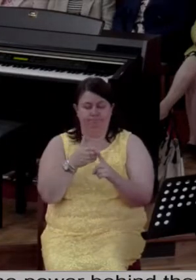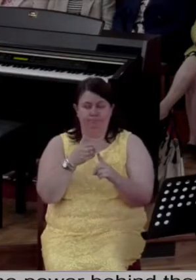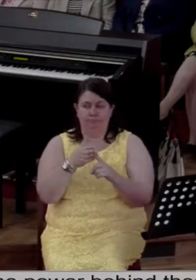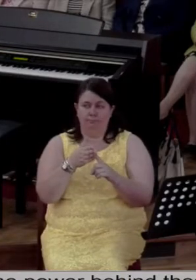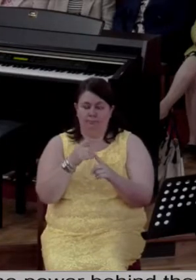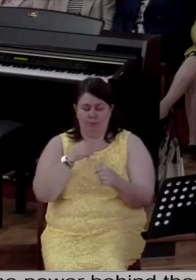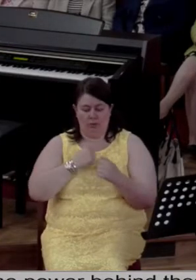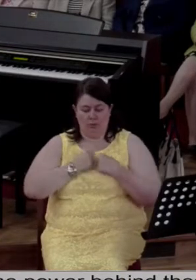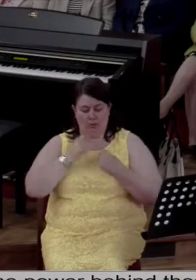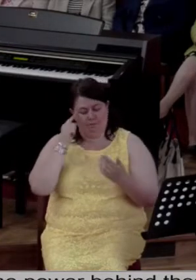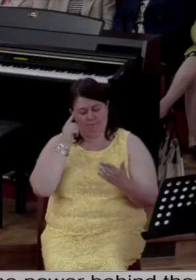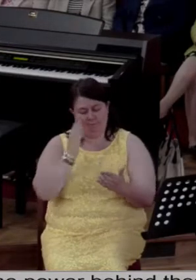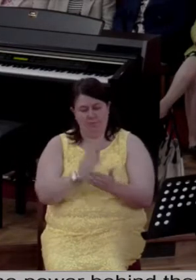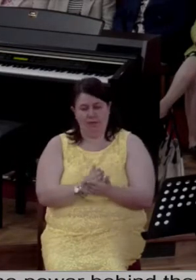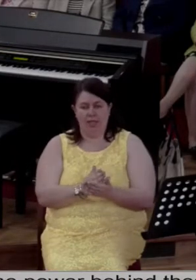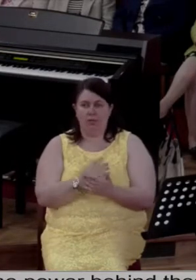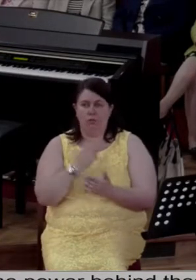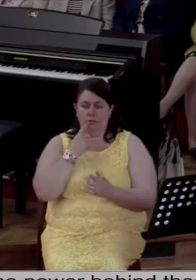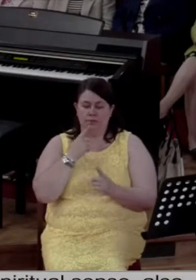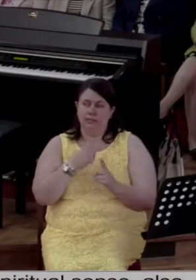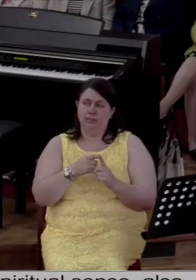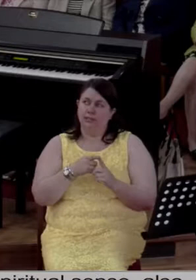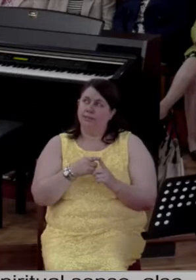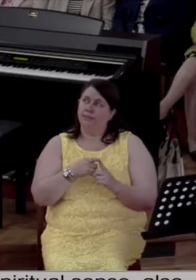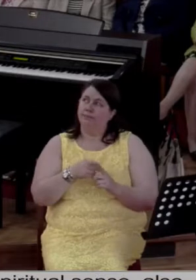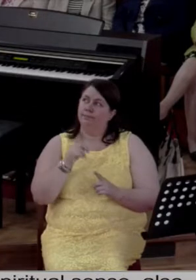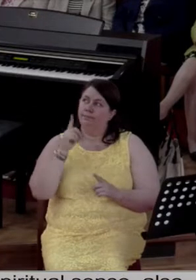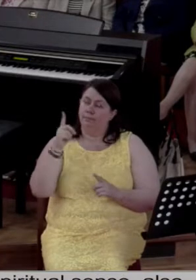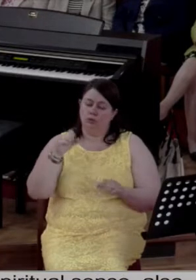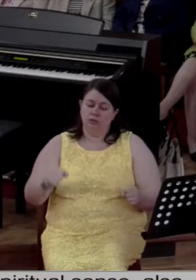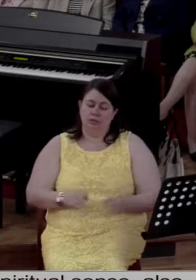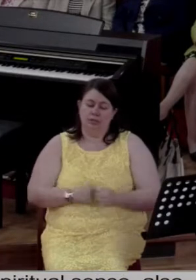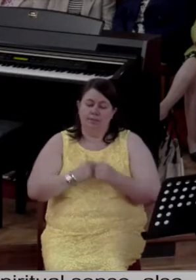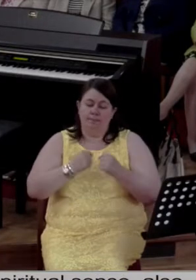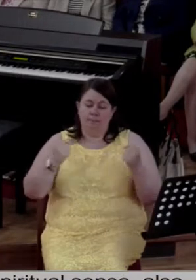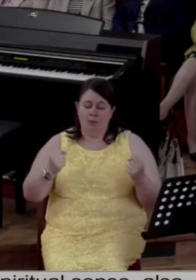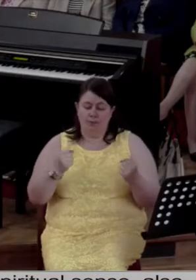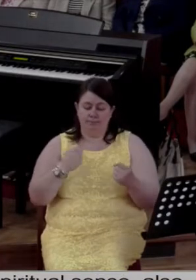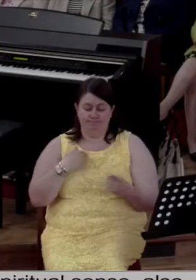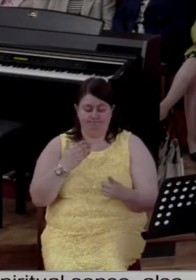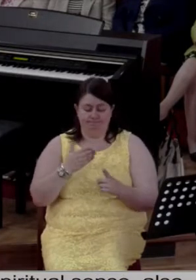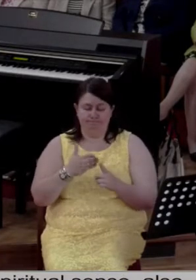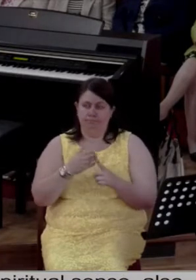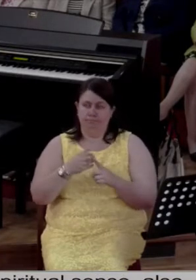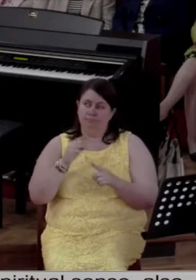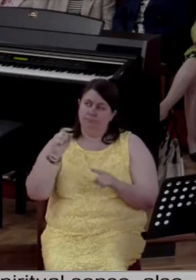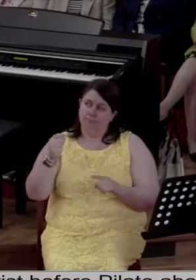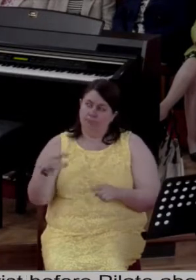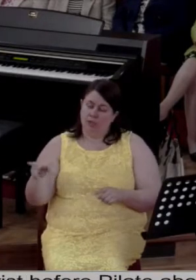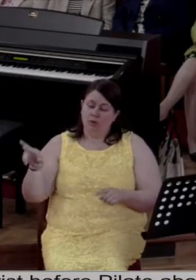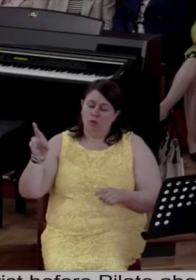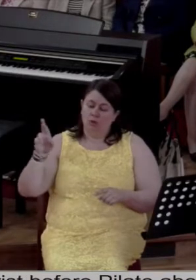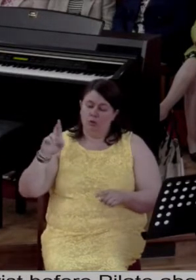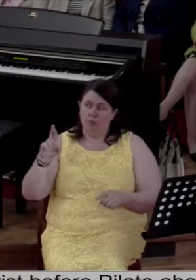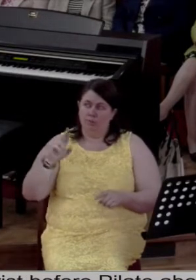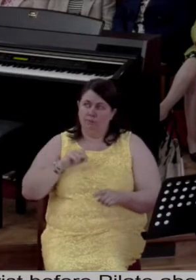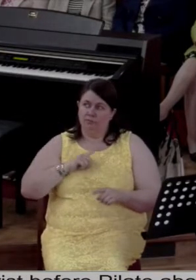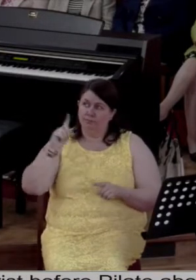the power," it's a statement of hope that God has the power, the